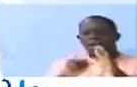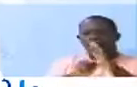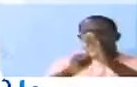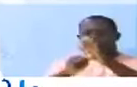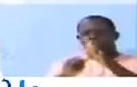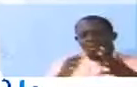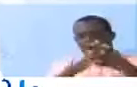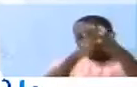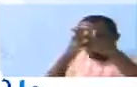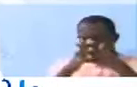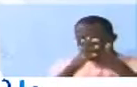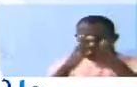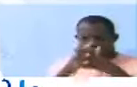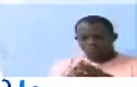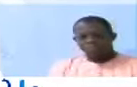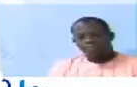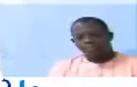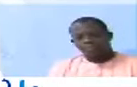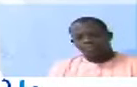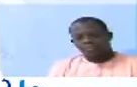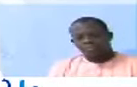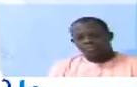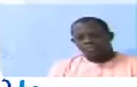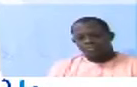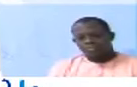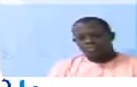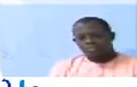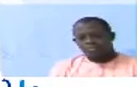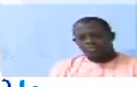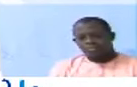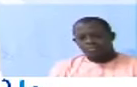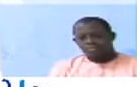mbe futala fenke